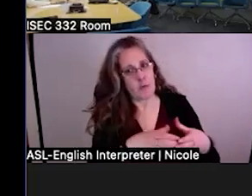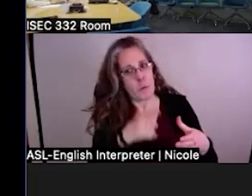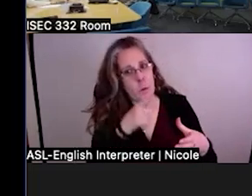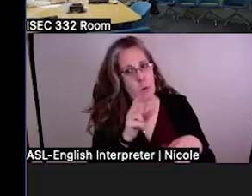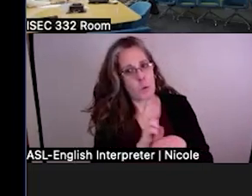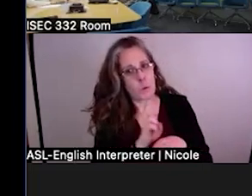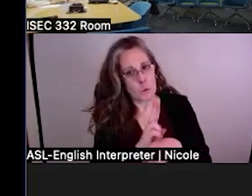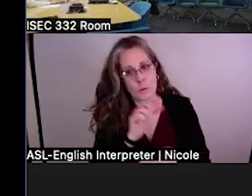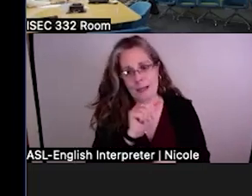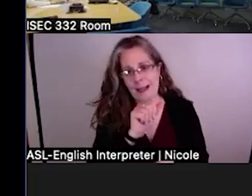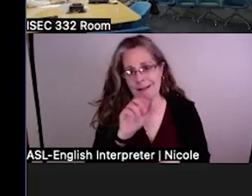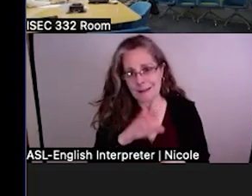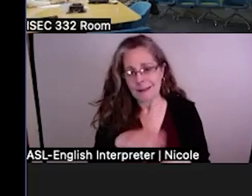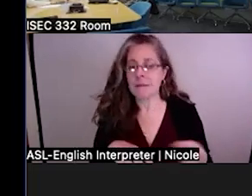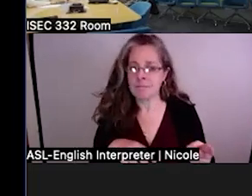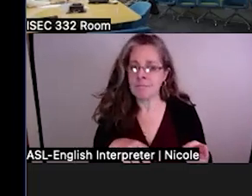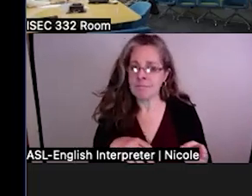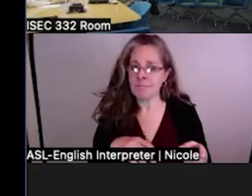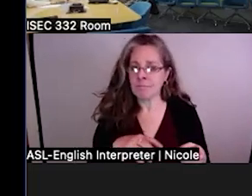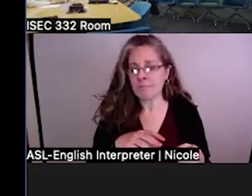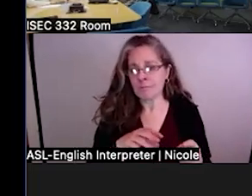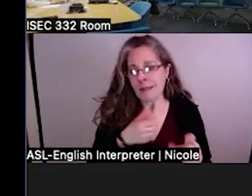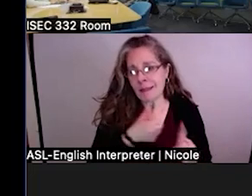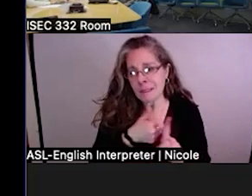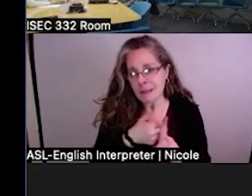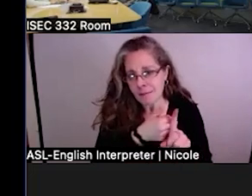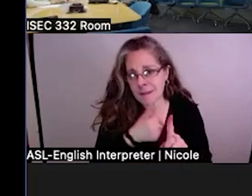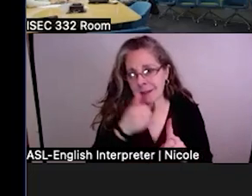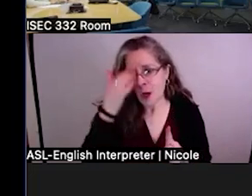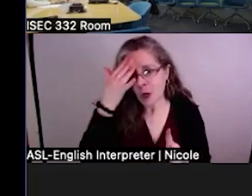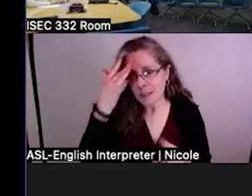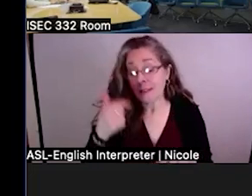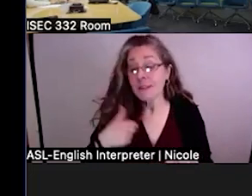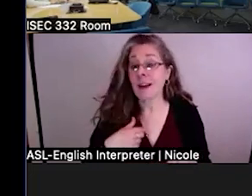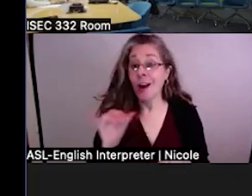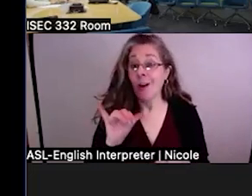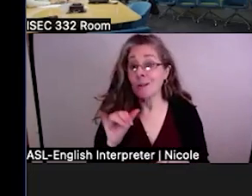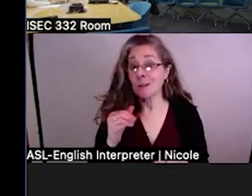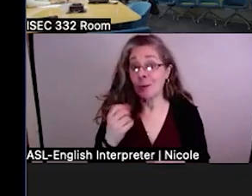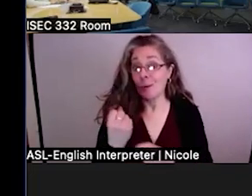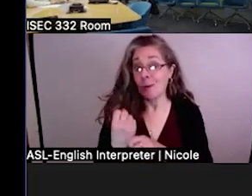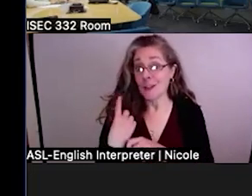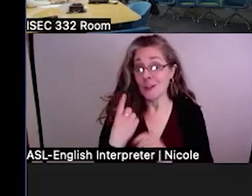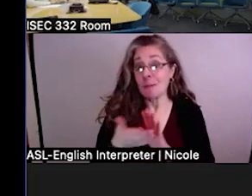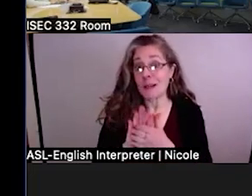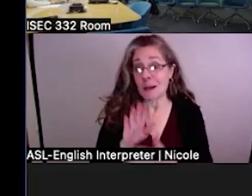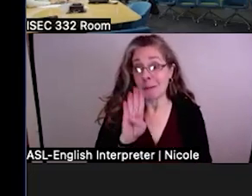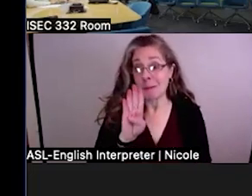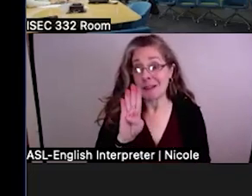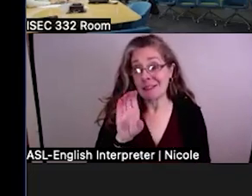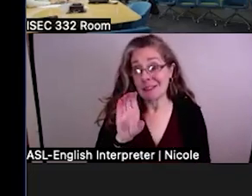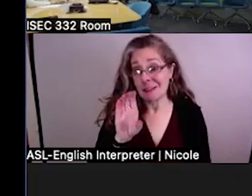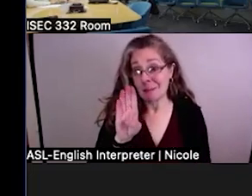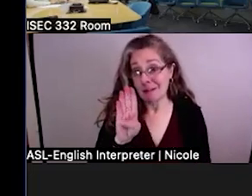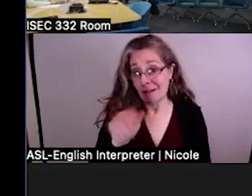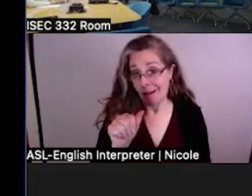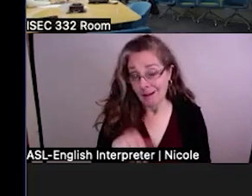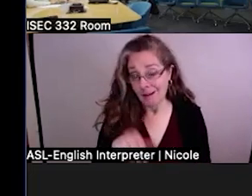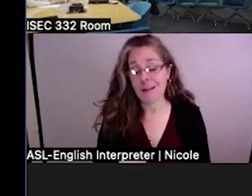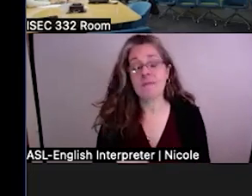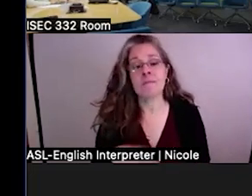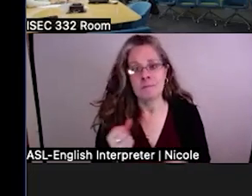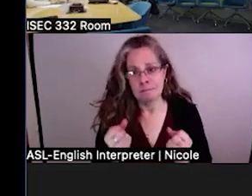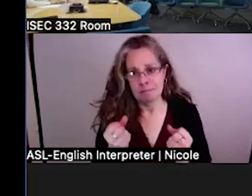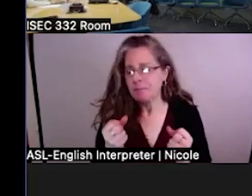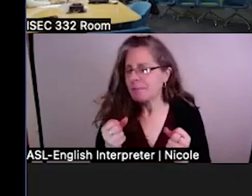my interests. Also in the last year, I became a BCBA because many of my clients benefit. What does that